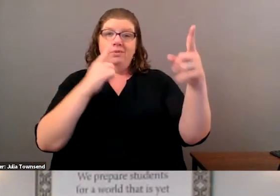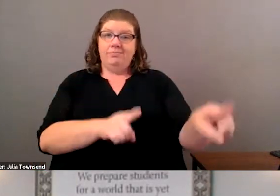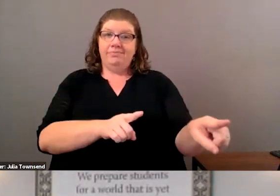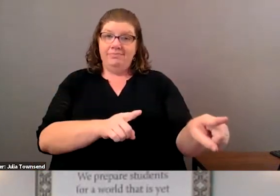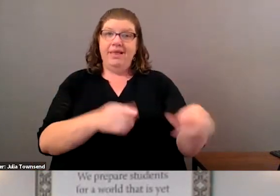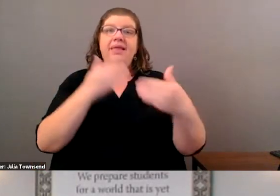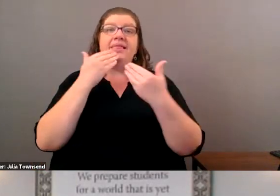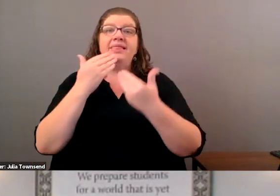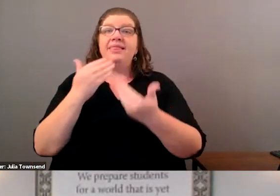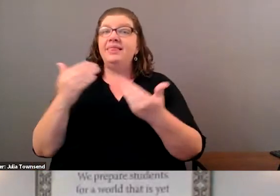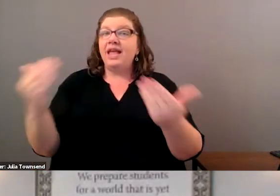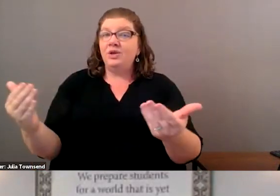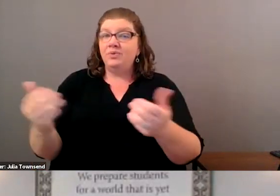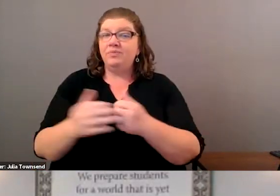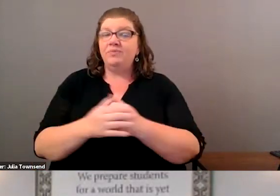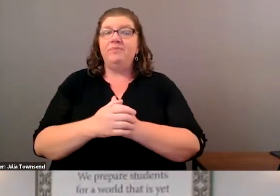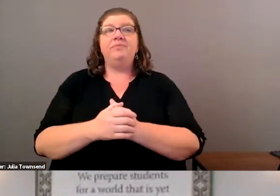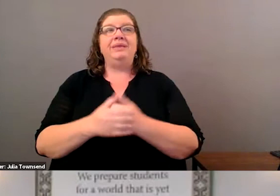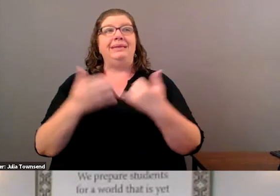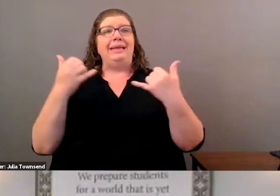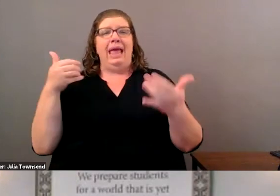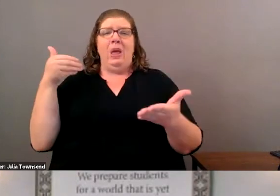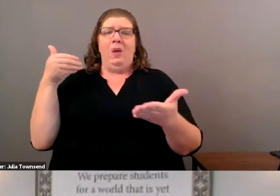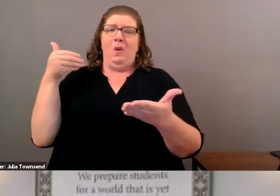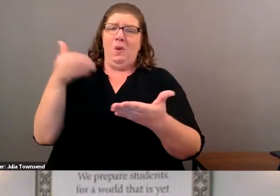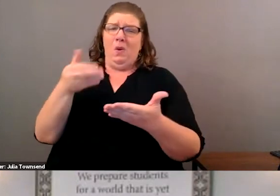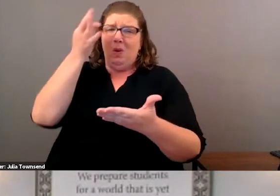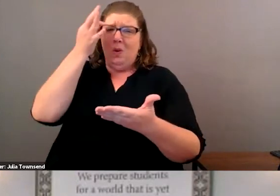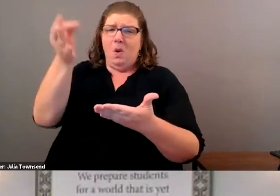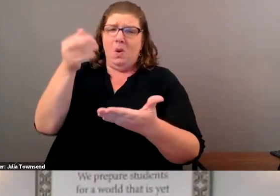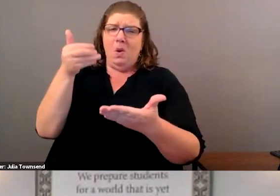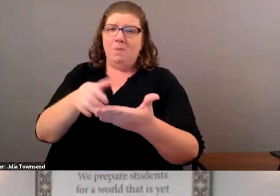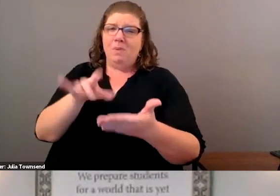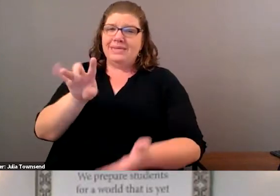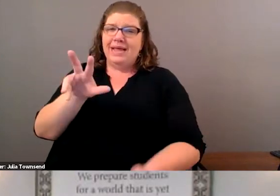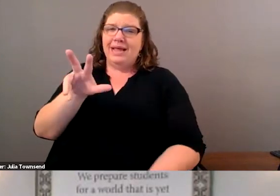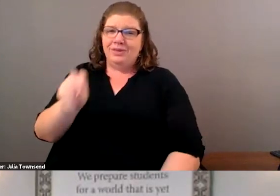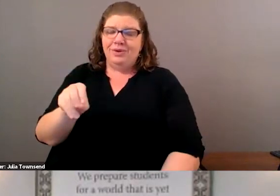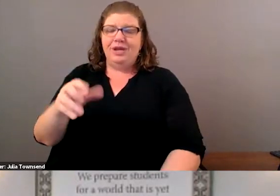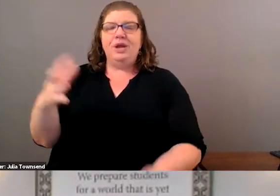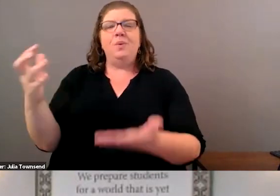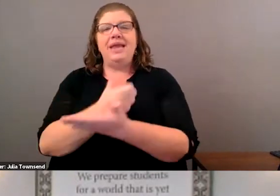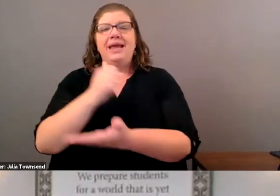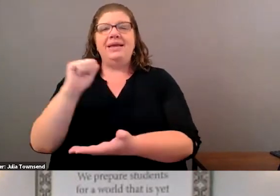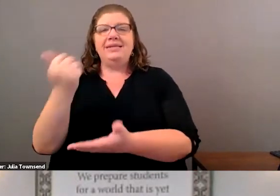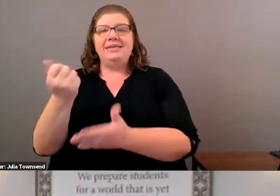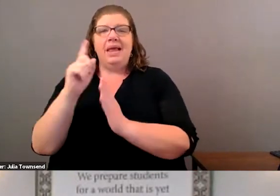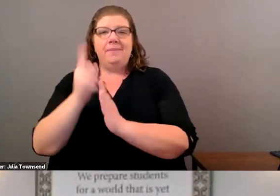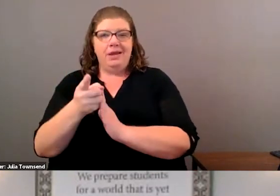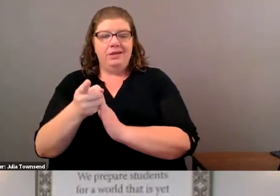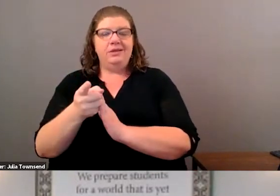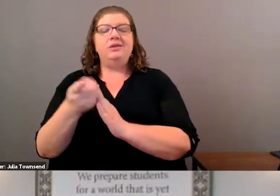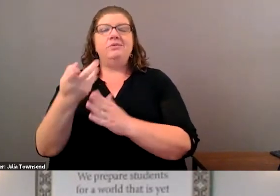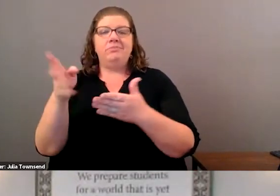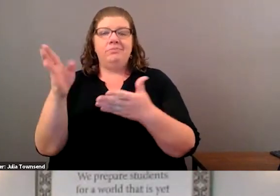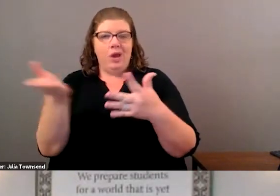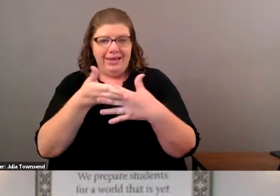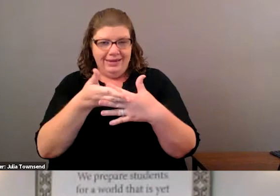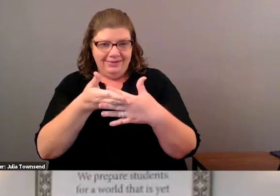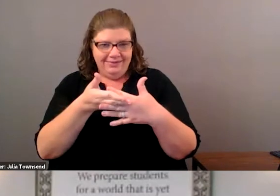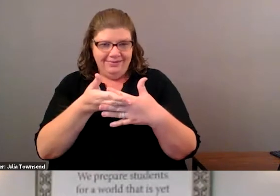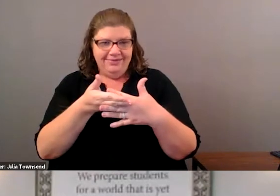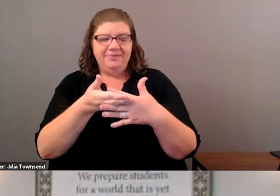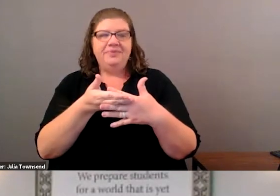Thank you. And since it's almost 8:30, we are going to take our regularly scheduled